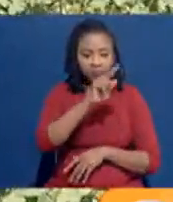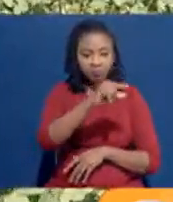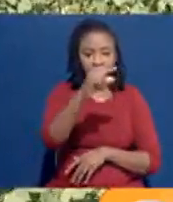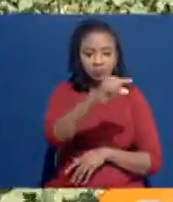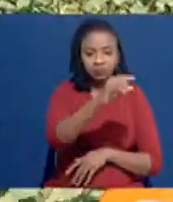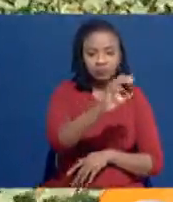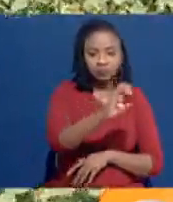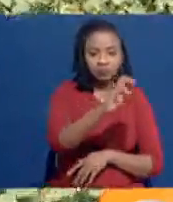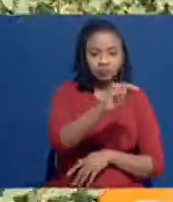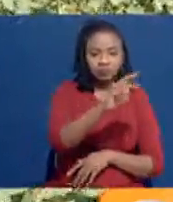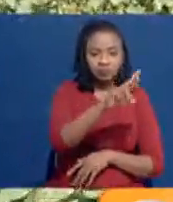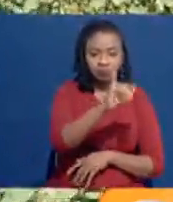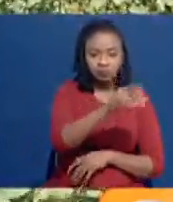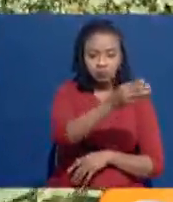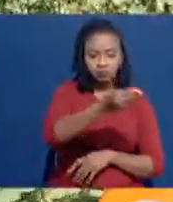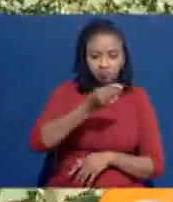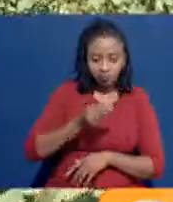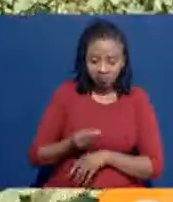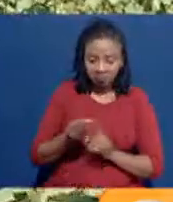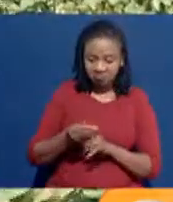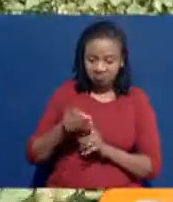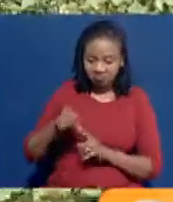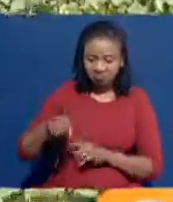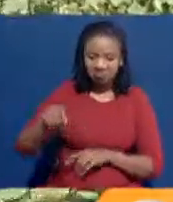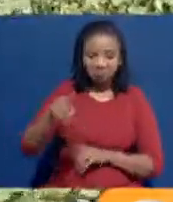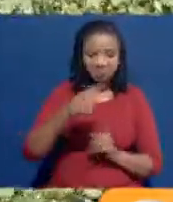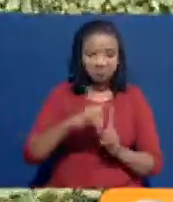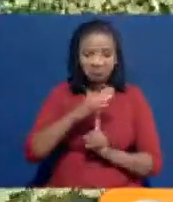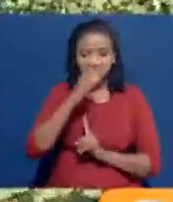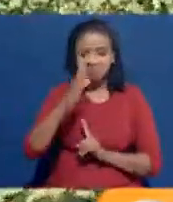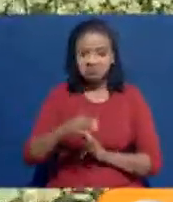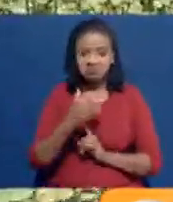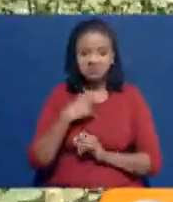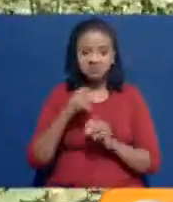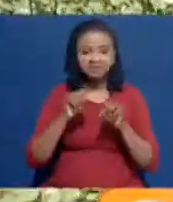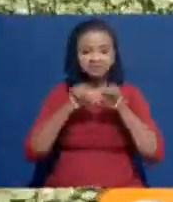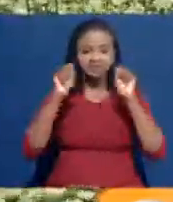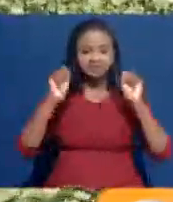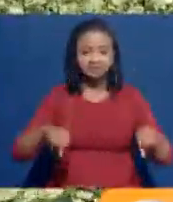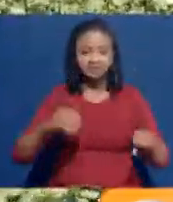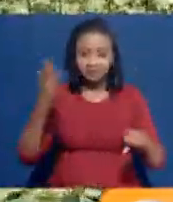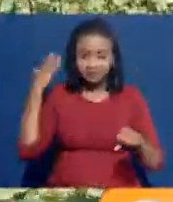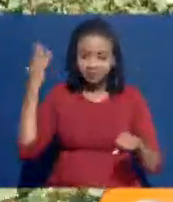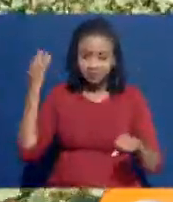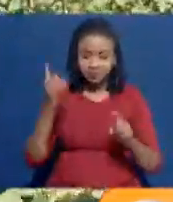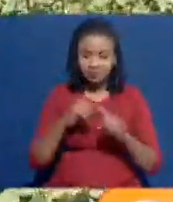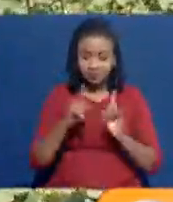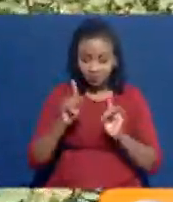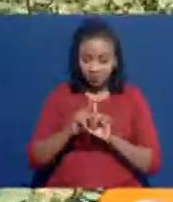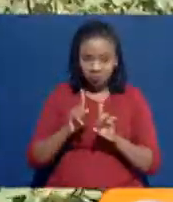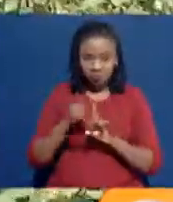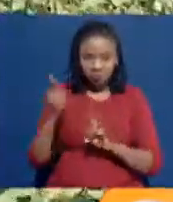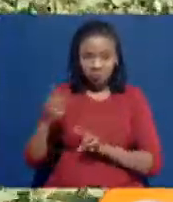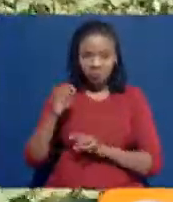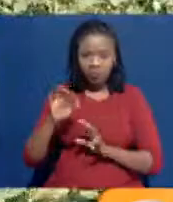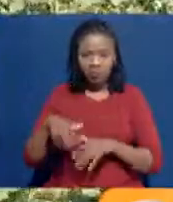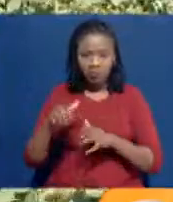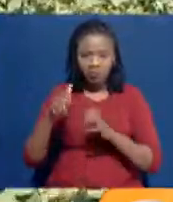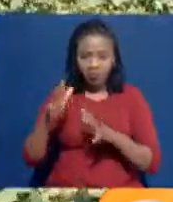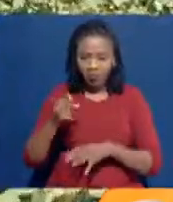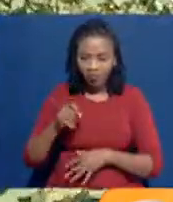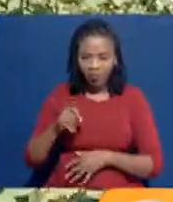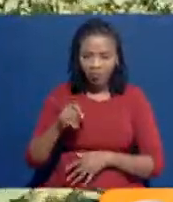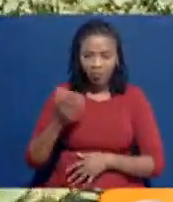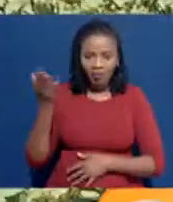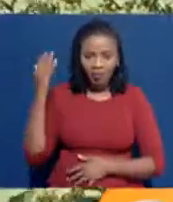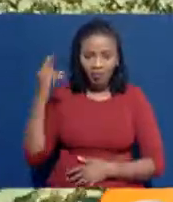a system of producing certified seed for farmers. And these same farmers were